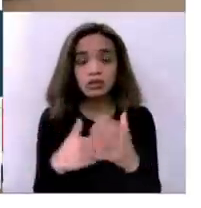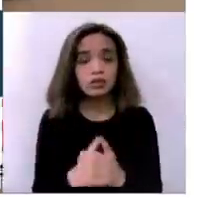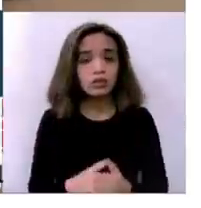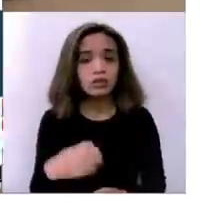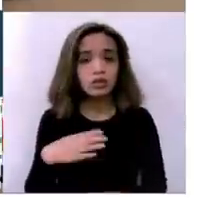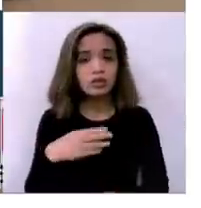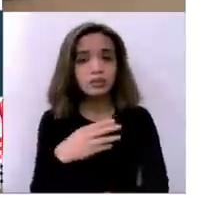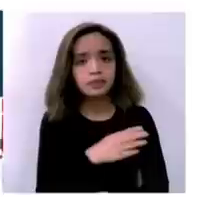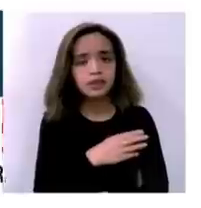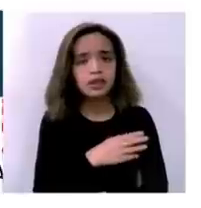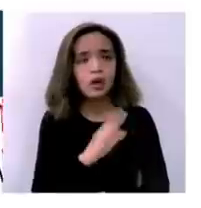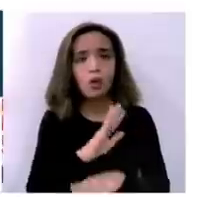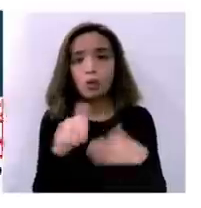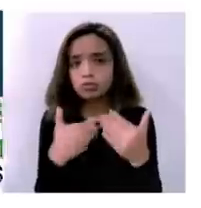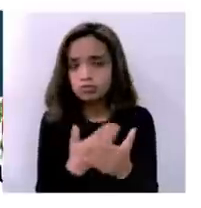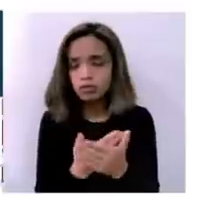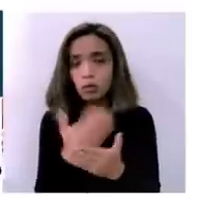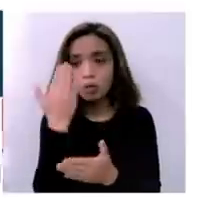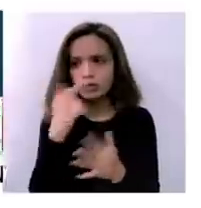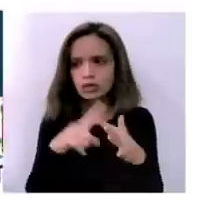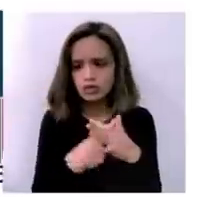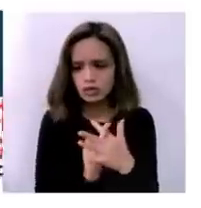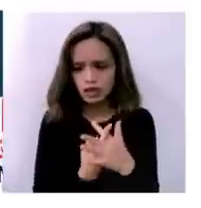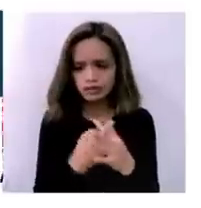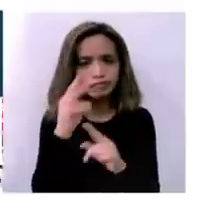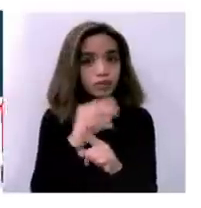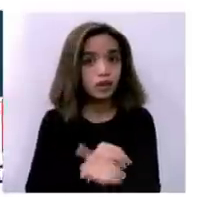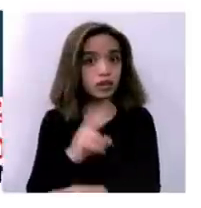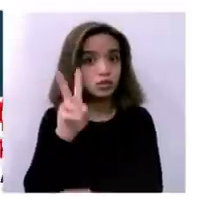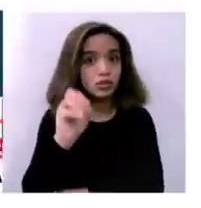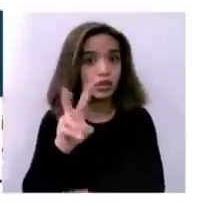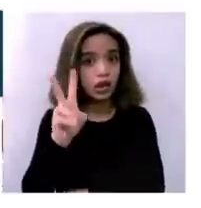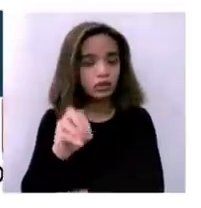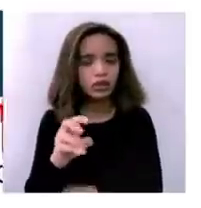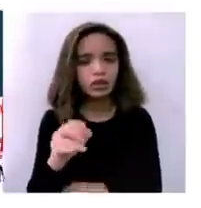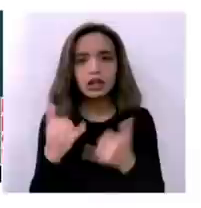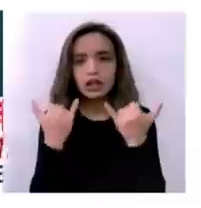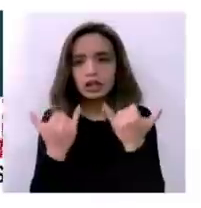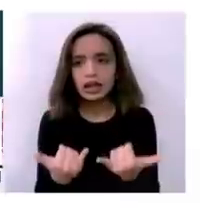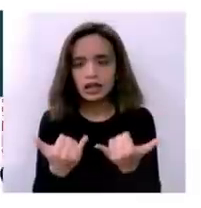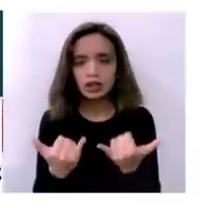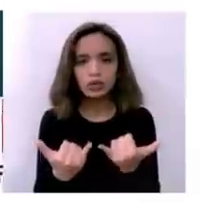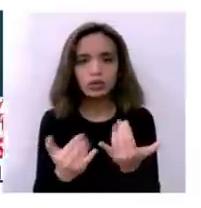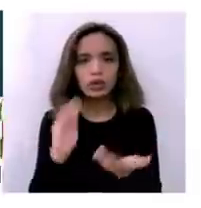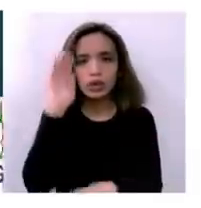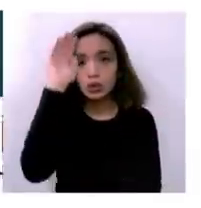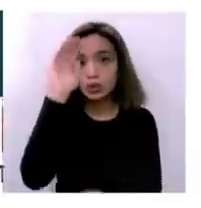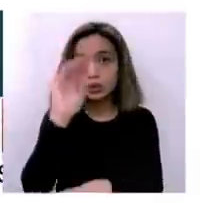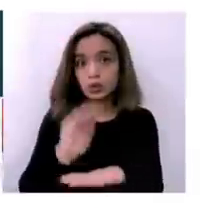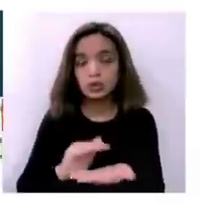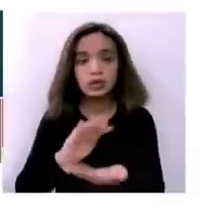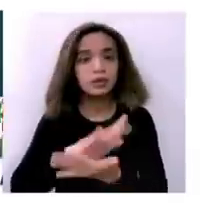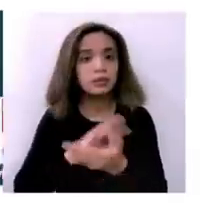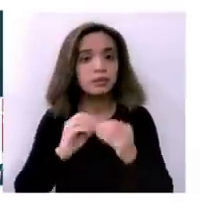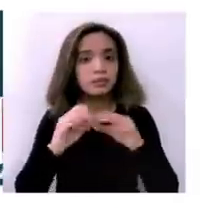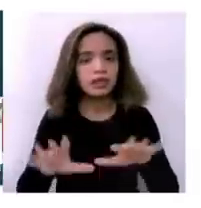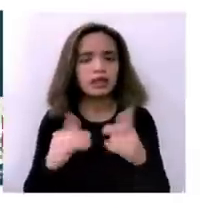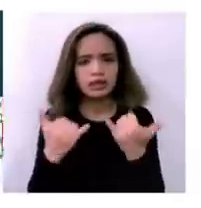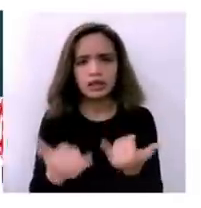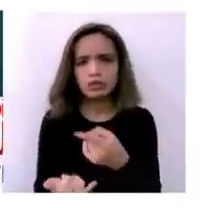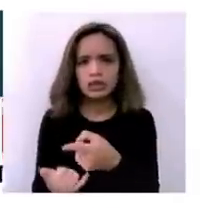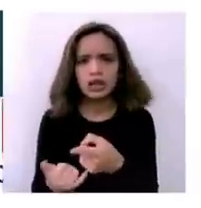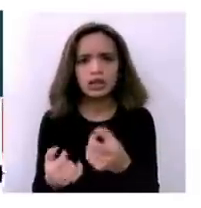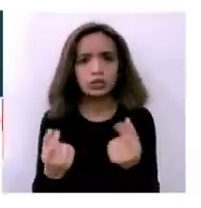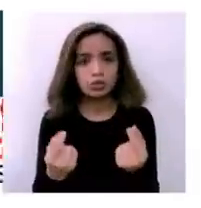magnitude since March of 2020. So now that the pandemic is down, I think he took the opportunity also